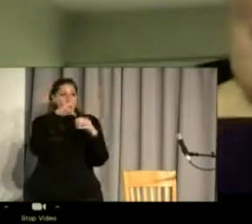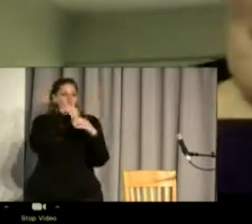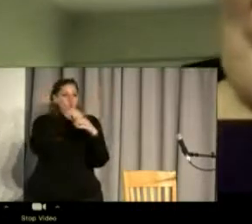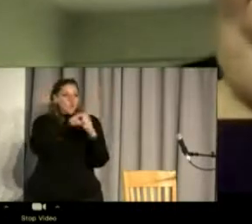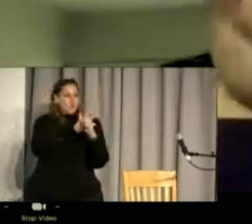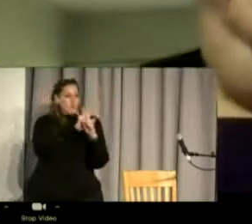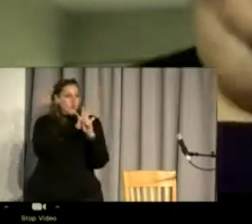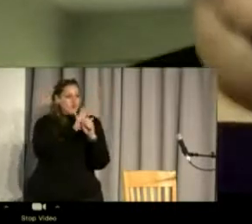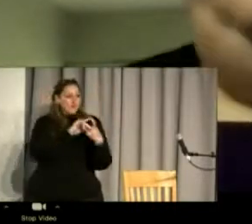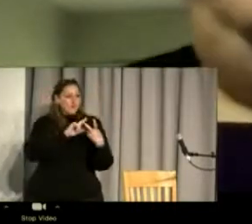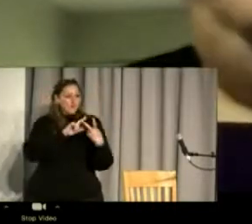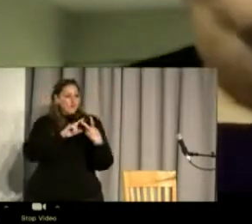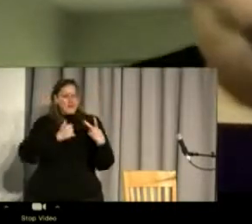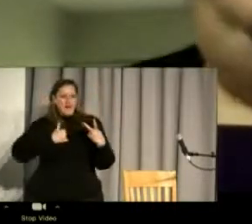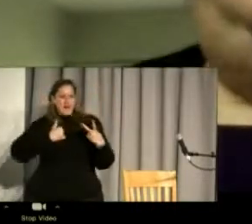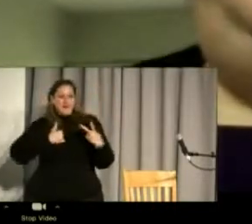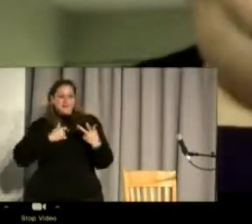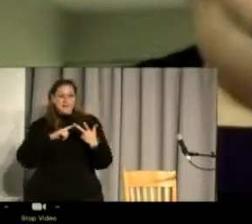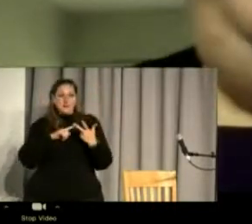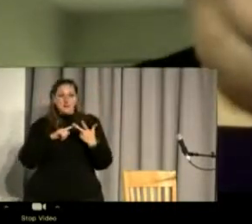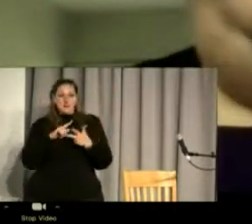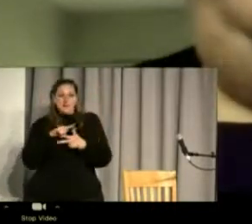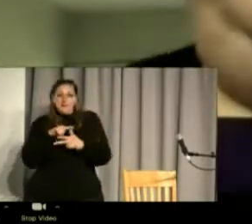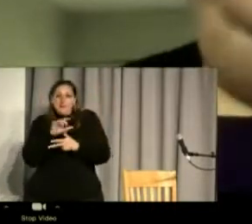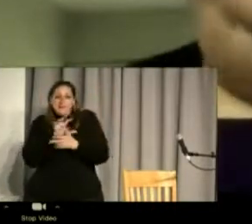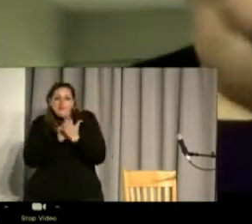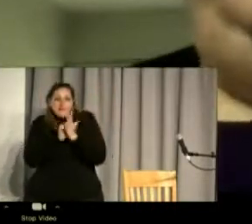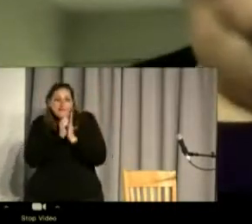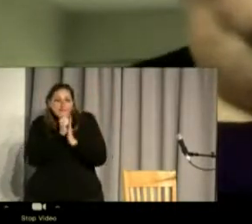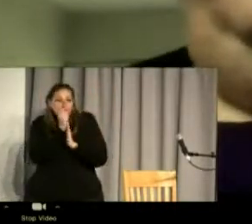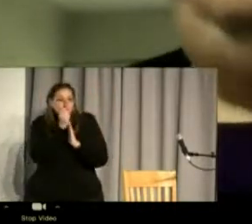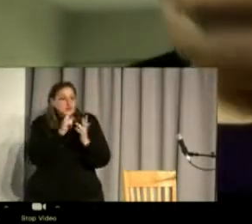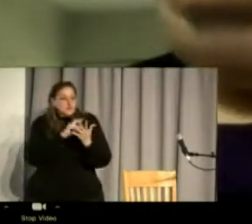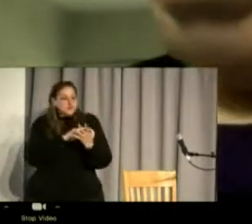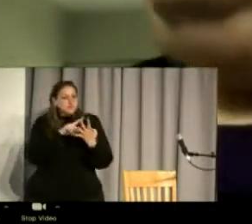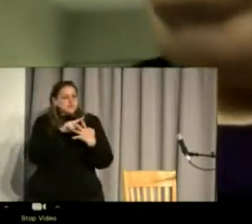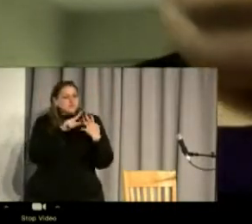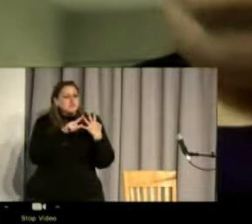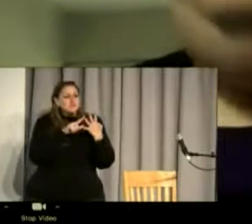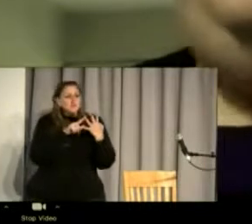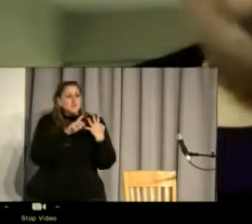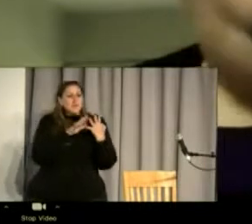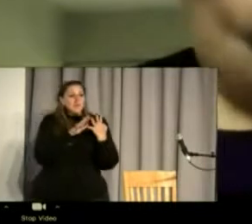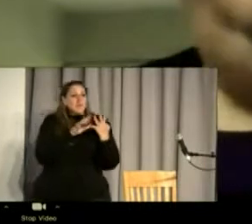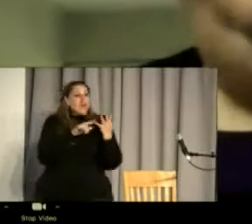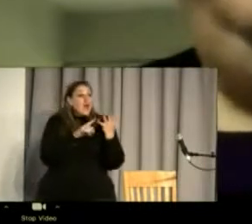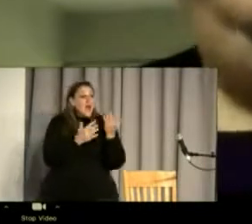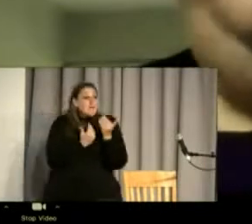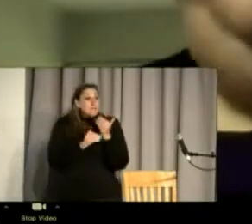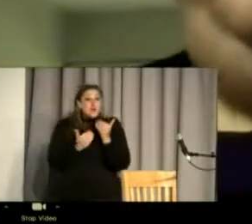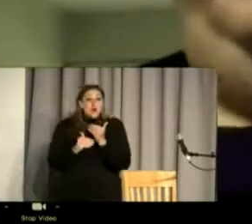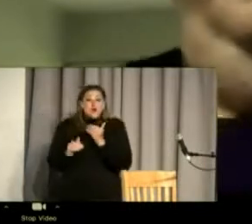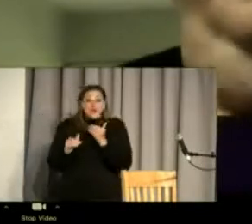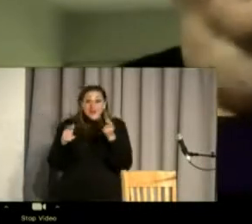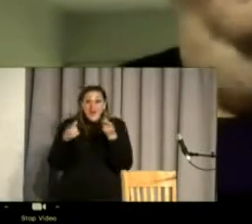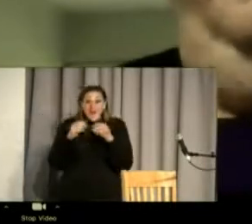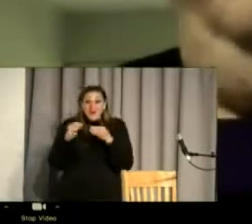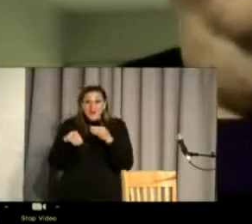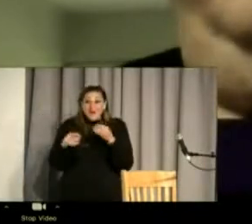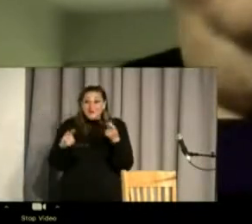asthma, cancers and stuff like that, there's also issues of birth outcomes, for